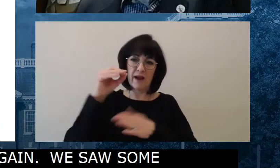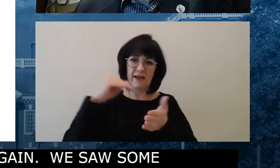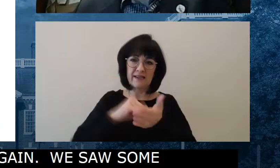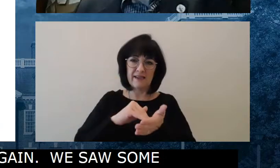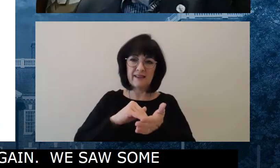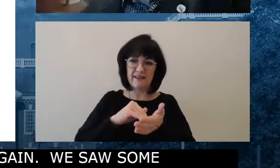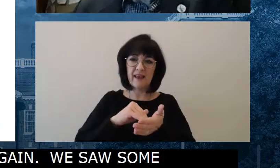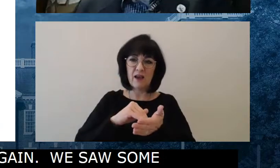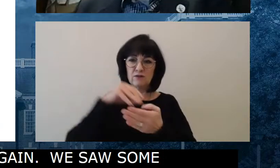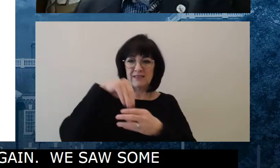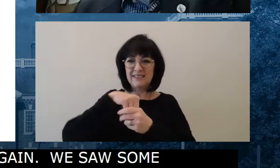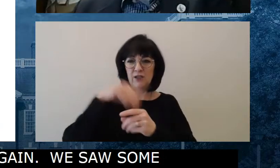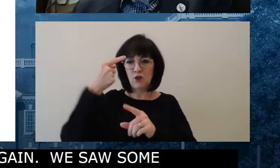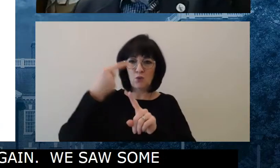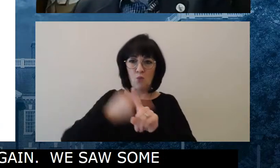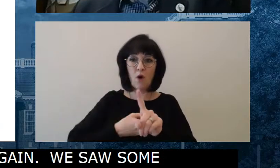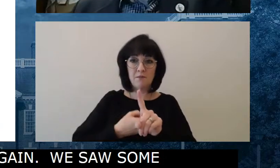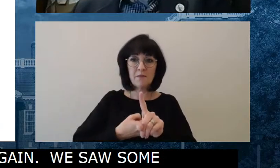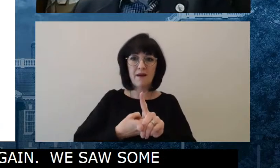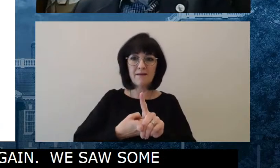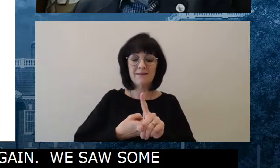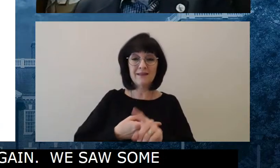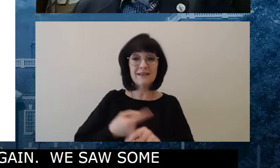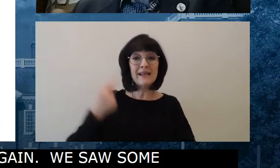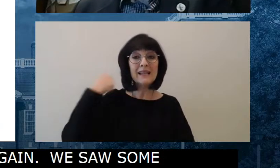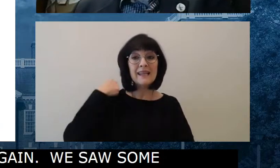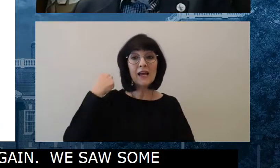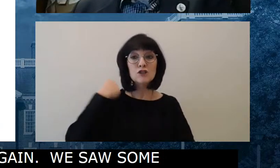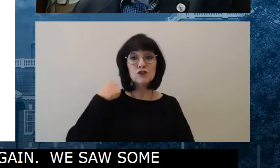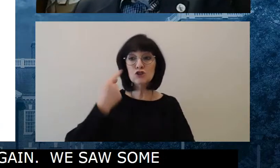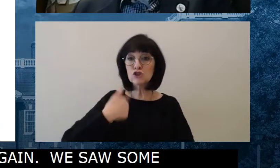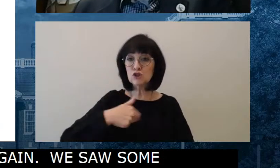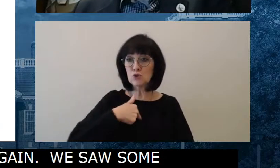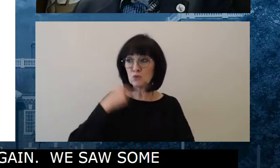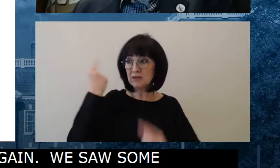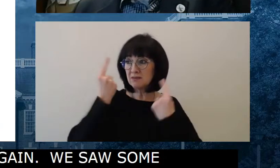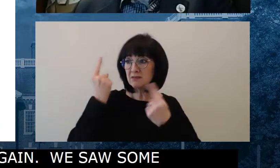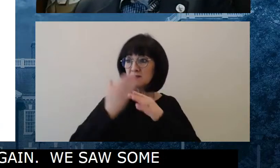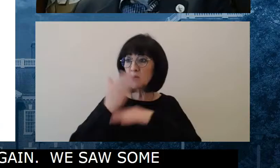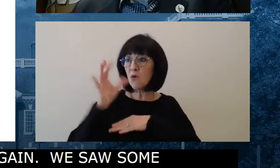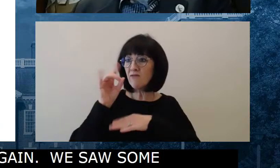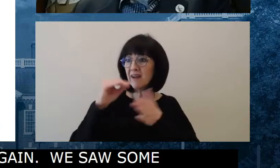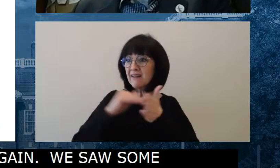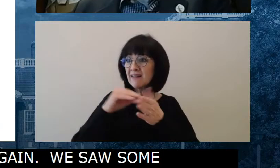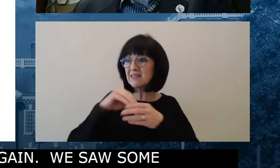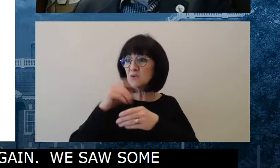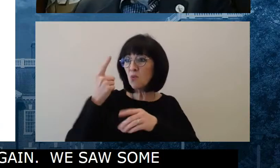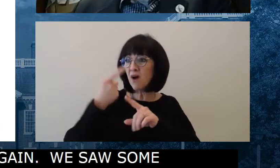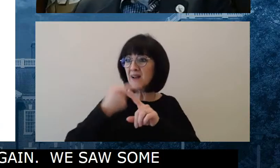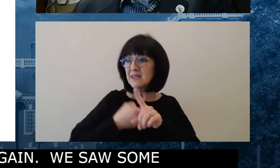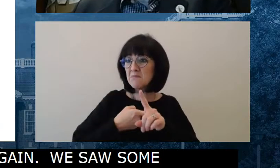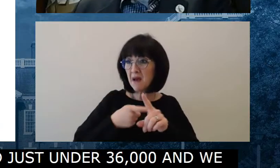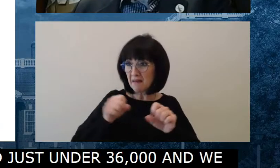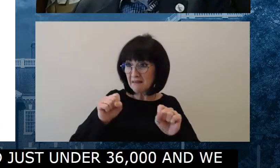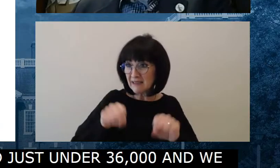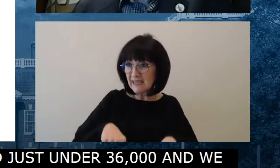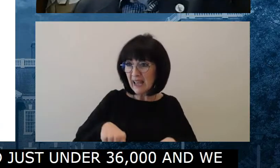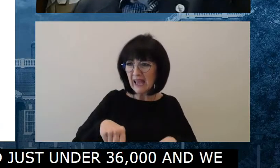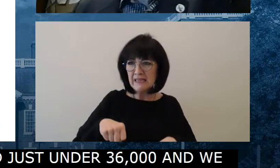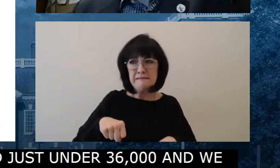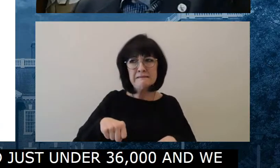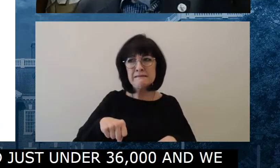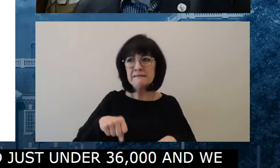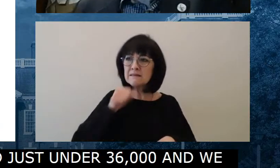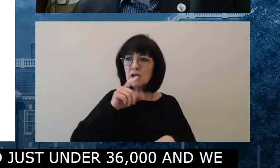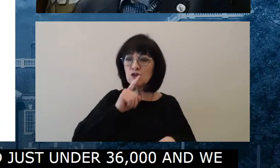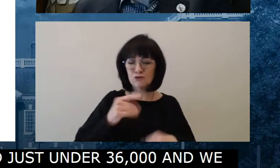hit to, or was our goal to hit back in May. And, we'll definitely be in the 120, 130 range this